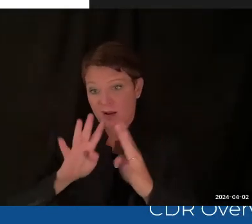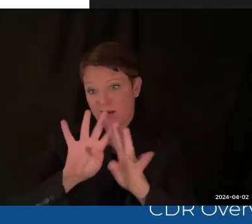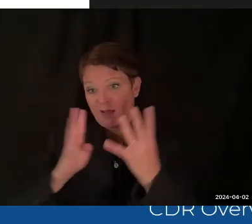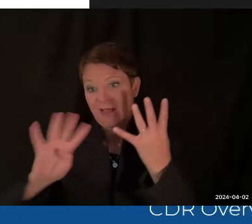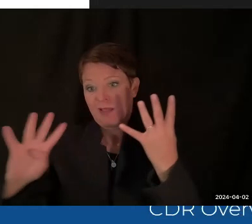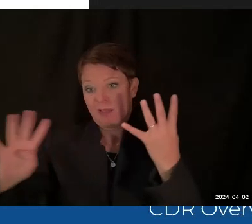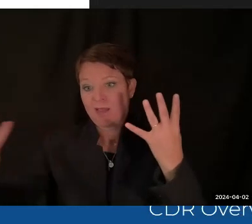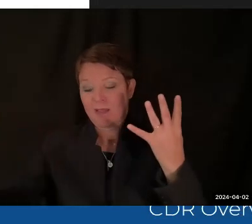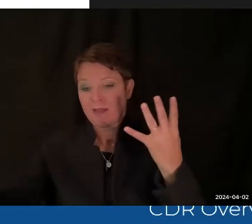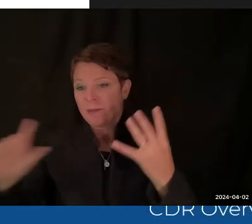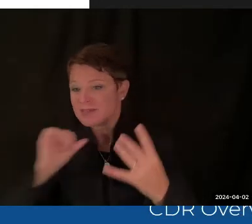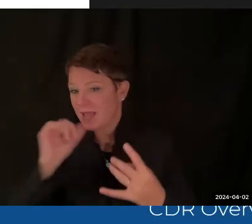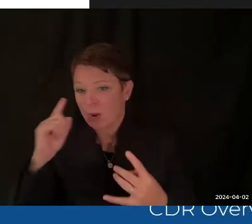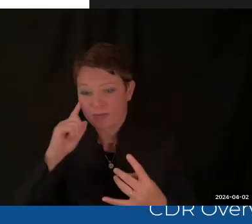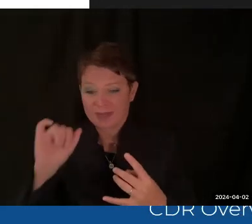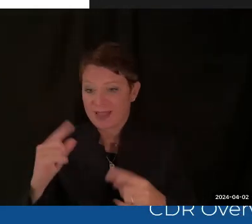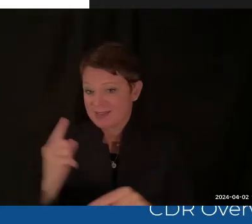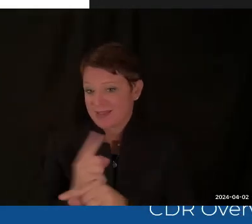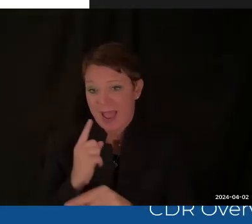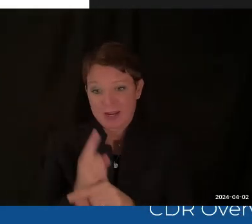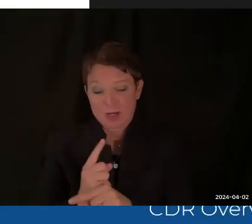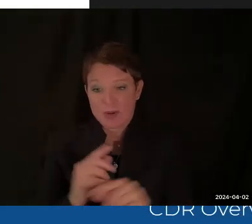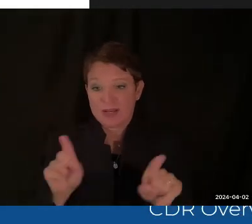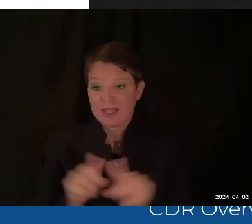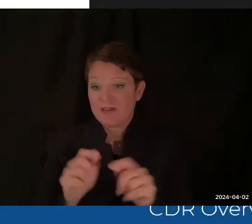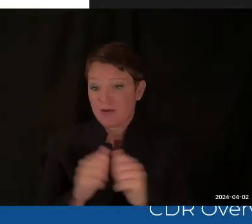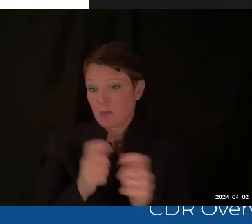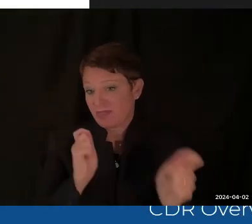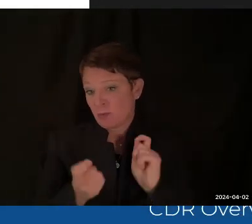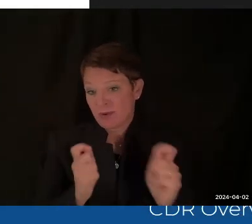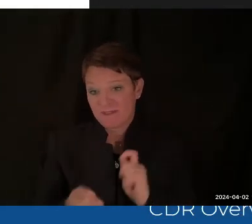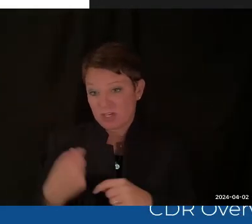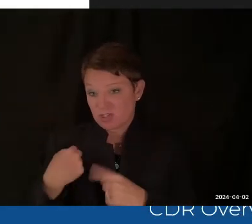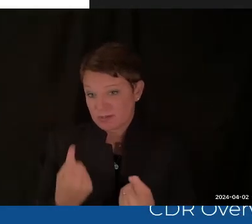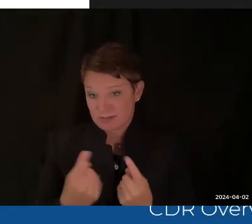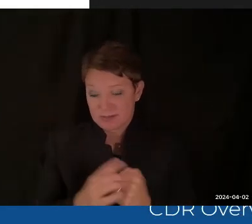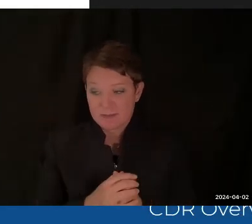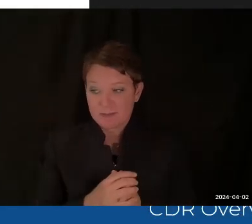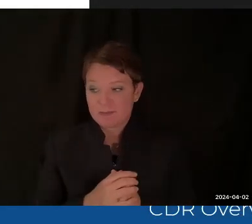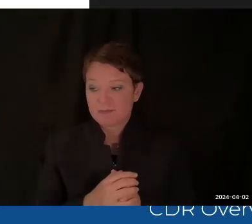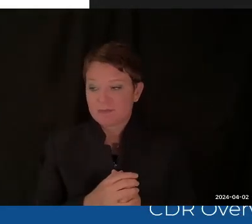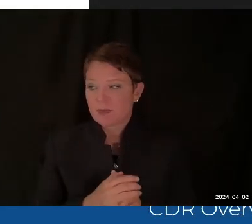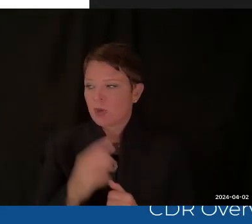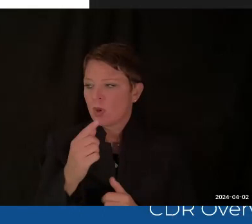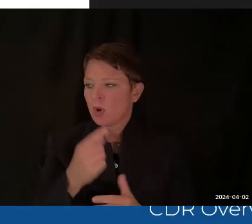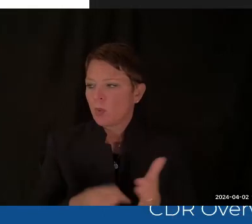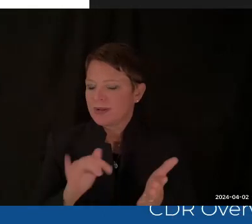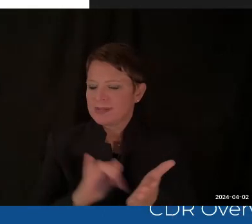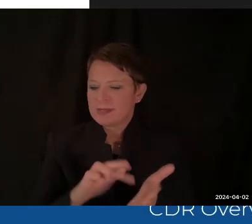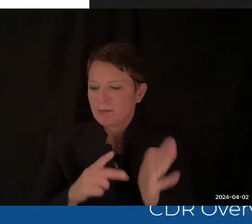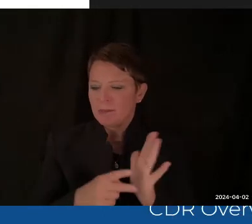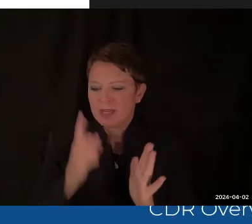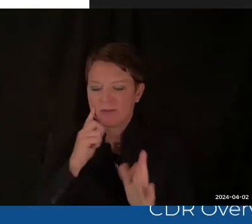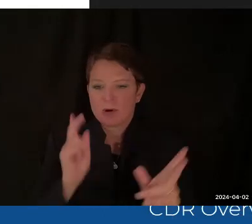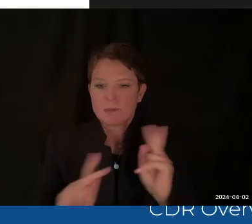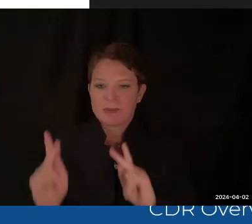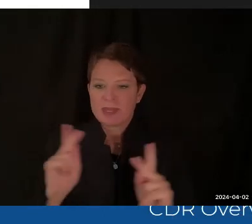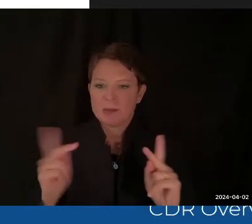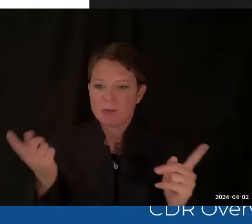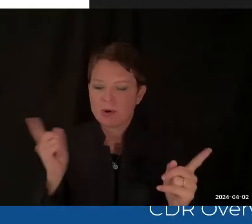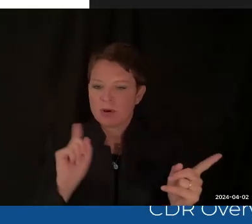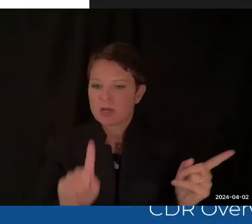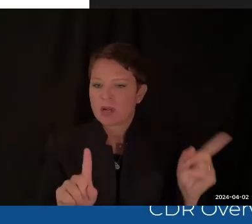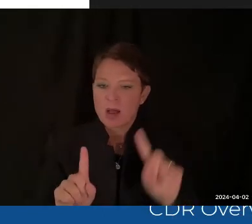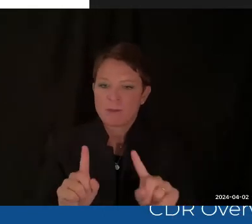Because I don't think that is adequate, even with the revisions. And what does that mean for people coming up